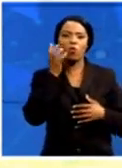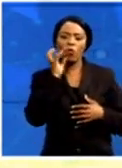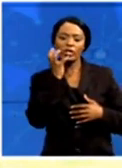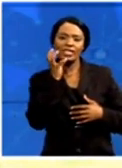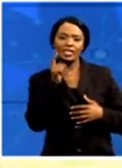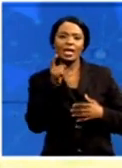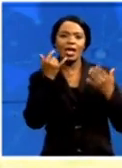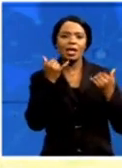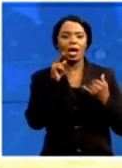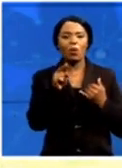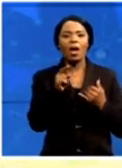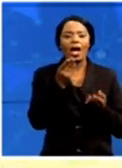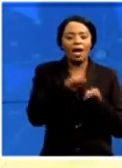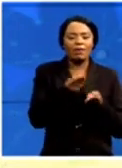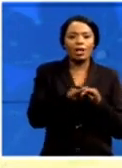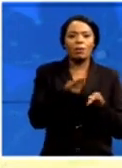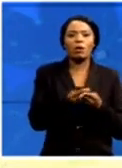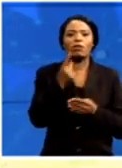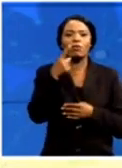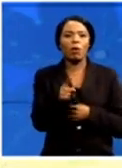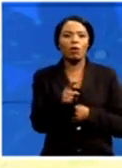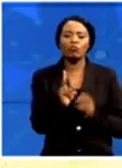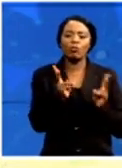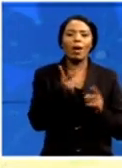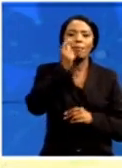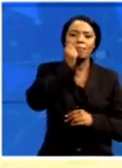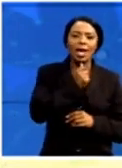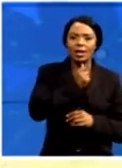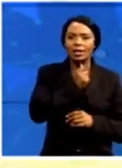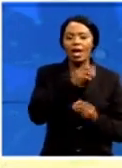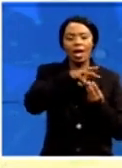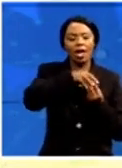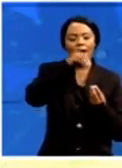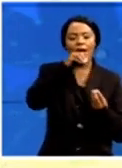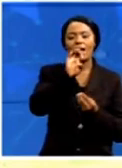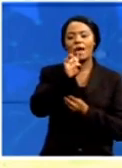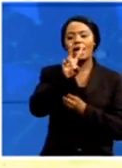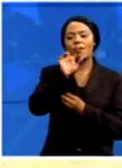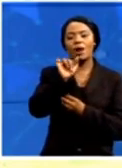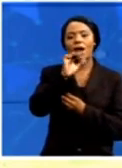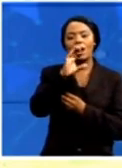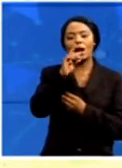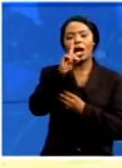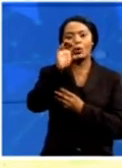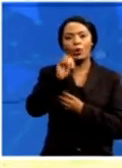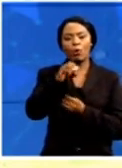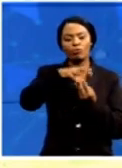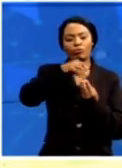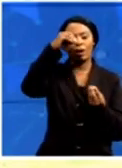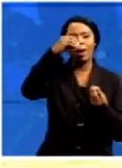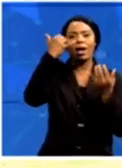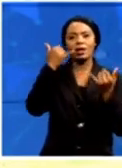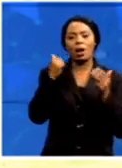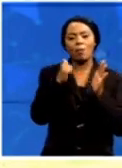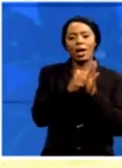man, the humble avocado. And with us, we do have the marketing manager, Clive Garrett, of one